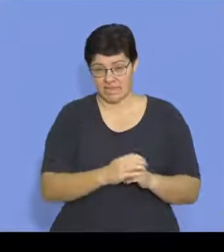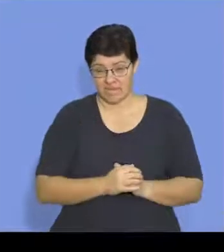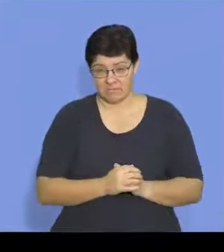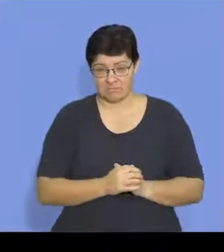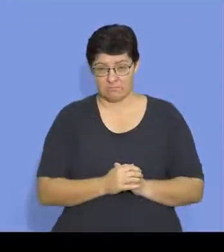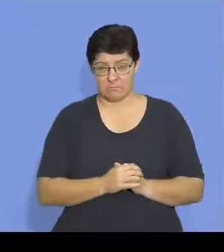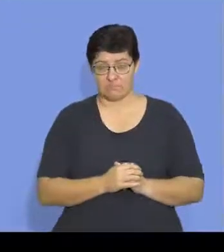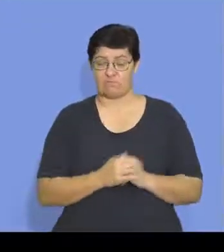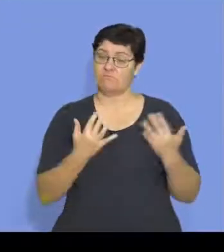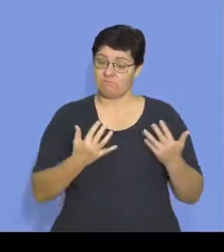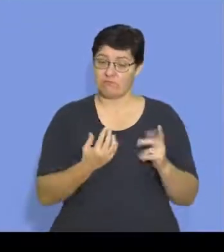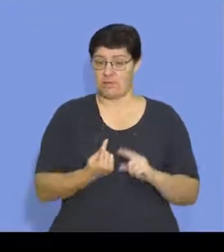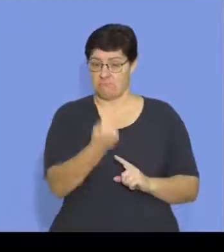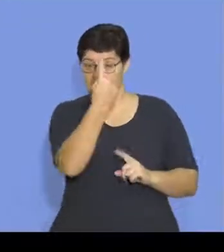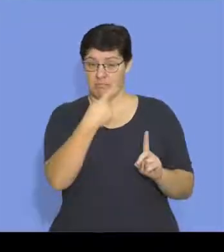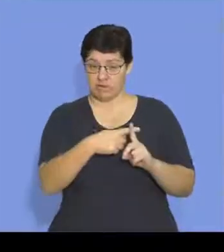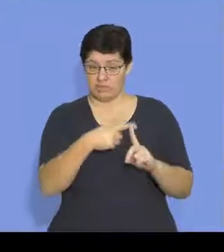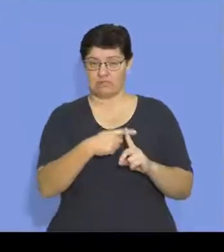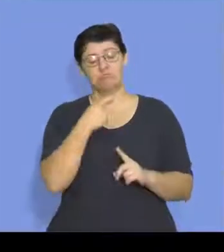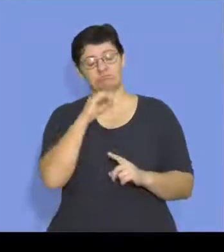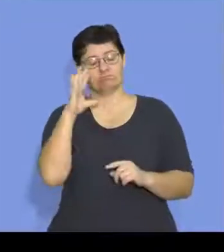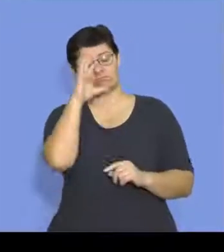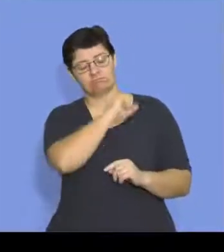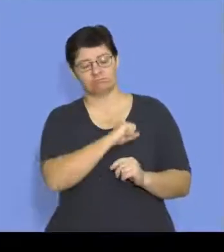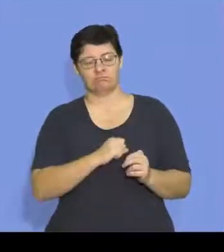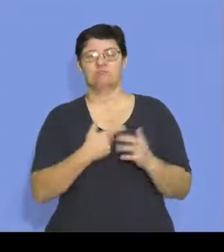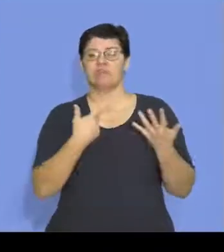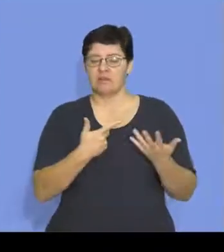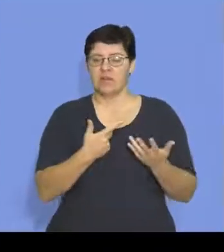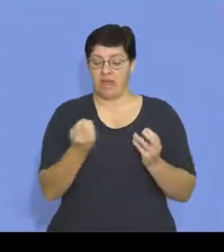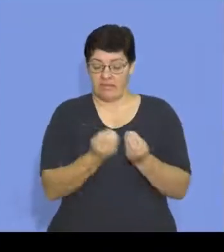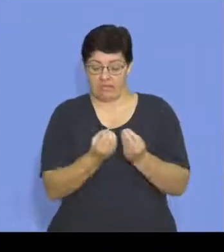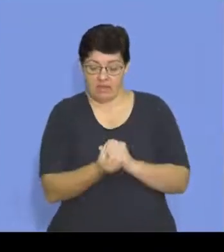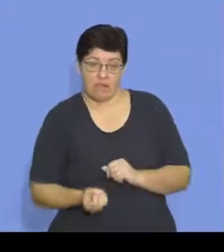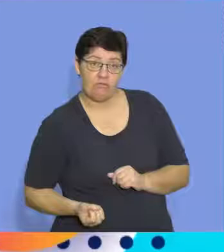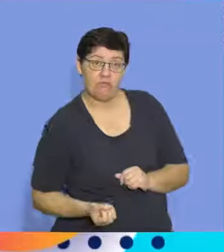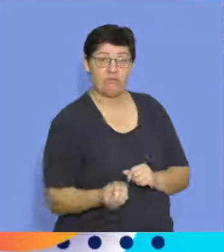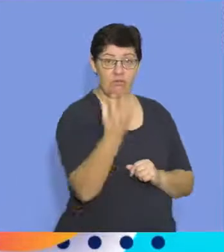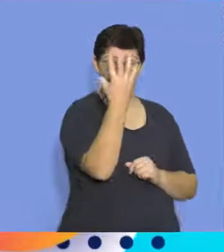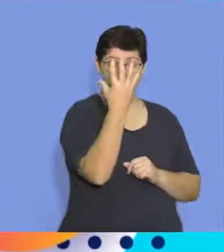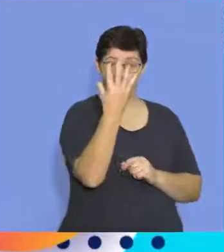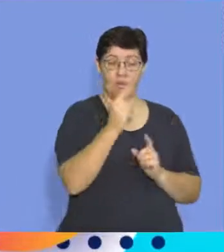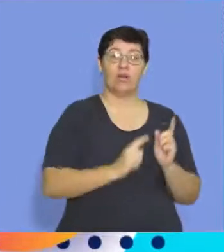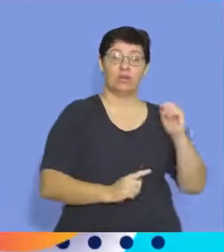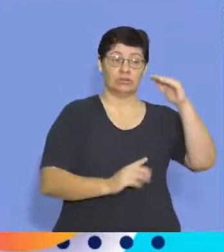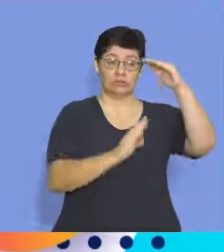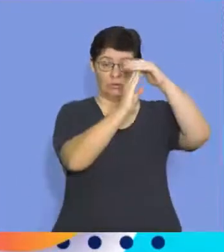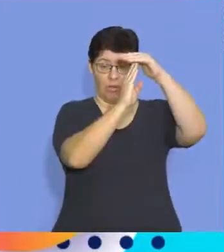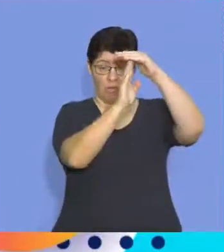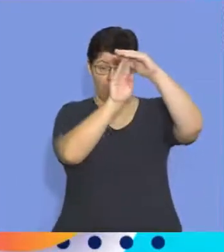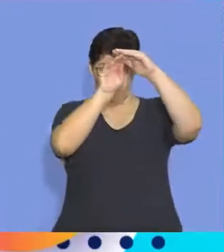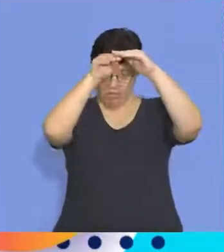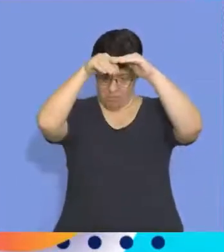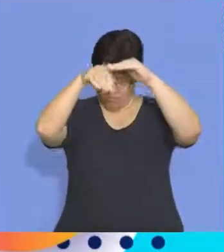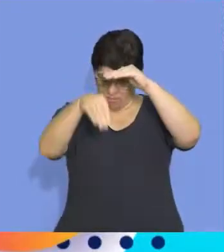Okay, as we take up as positive, let's pretend that I'm throwing an object up. It's going to reach the top of its motion, and then